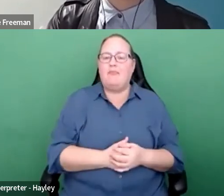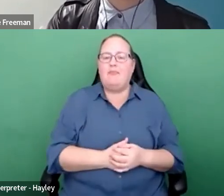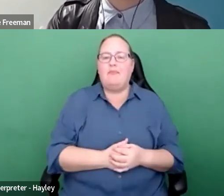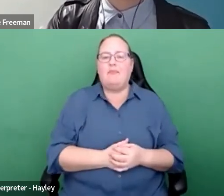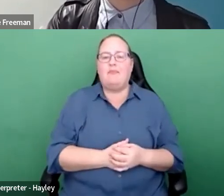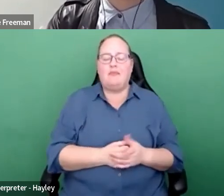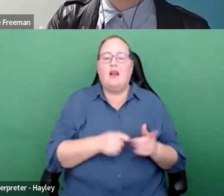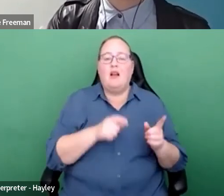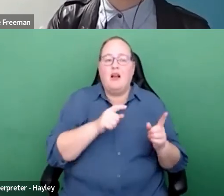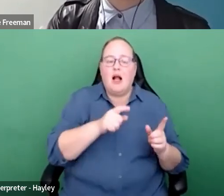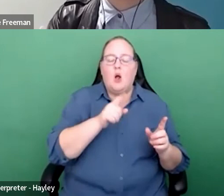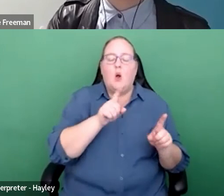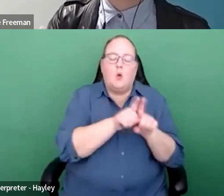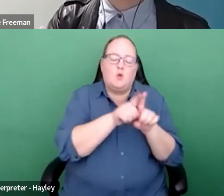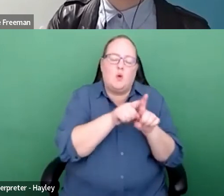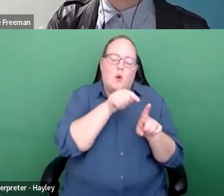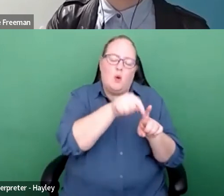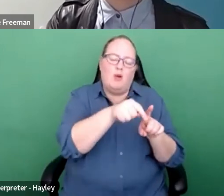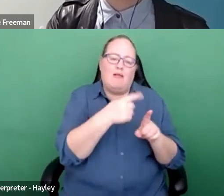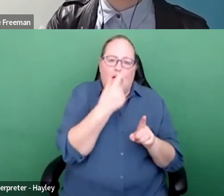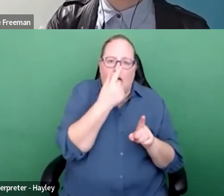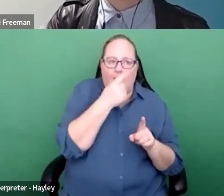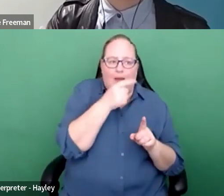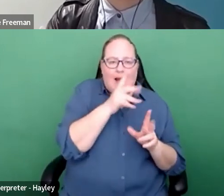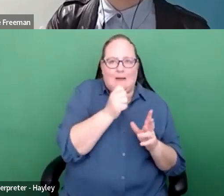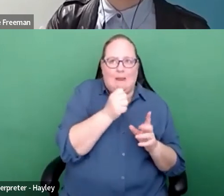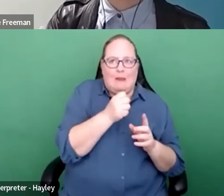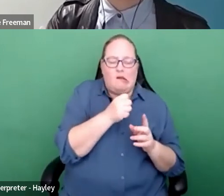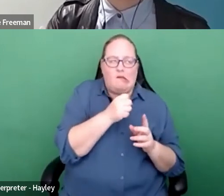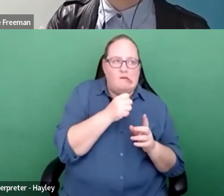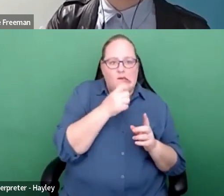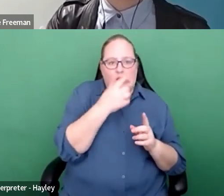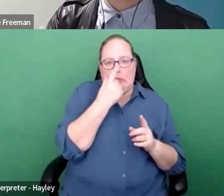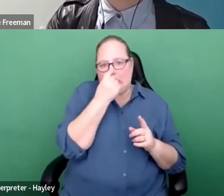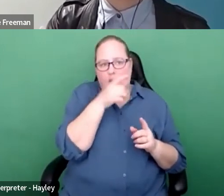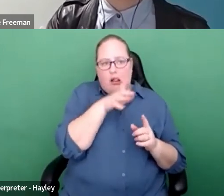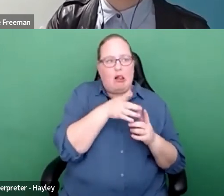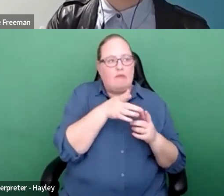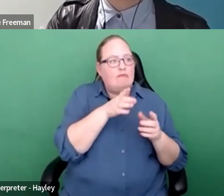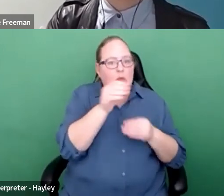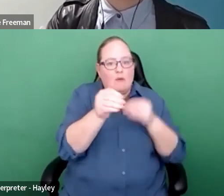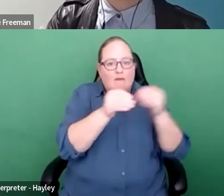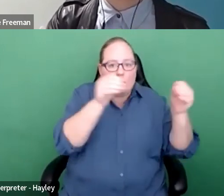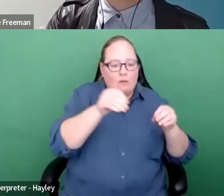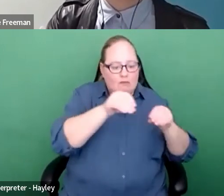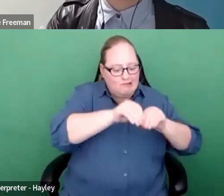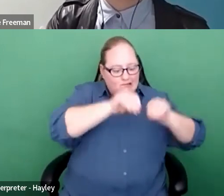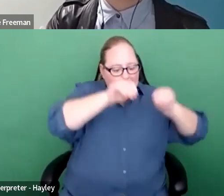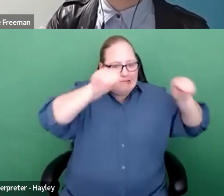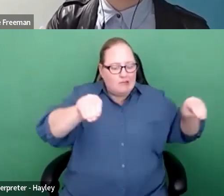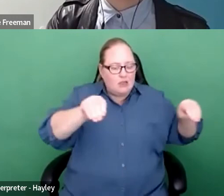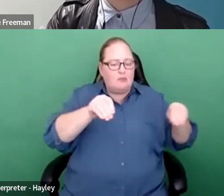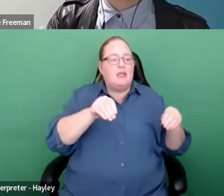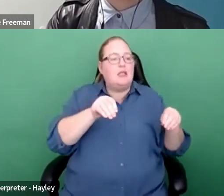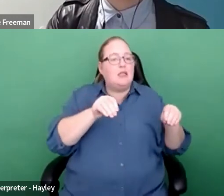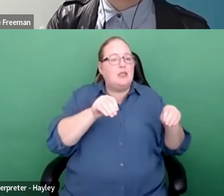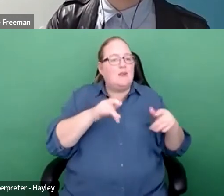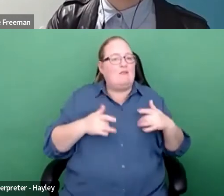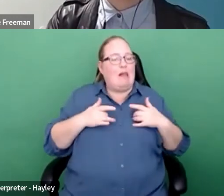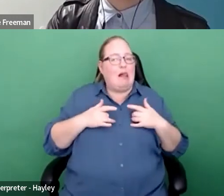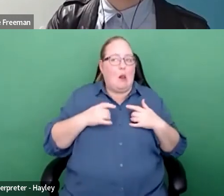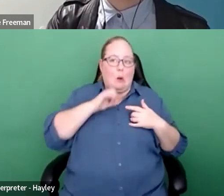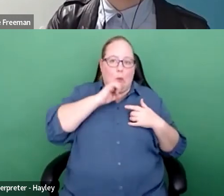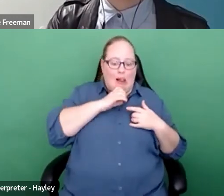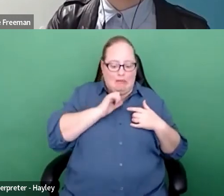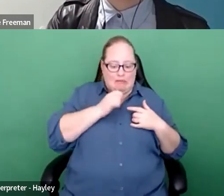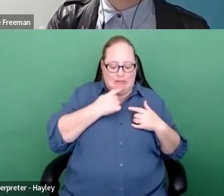of displacement, which brought people together through the political campaigns, through gardening. So I think there was a much more physically observable community when I was, working in